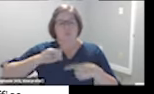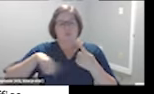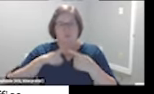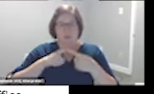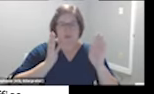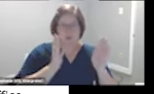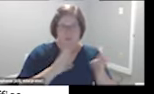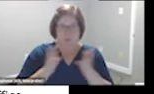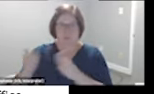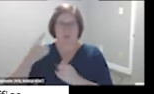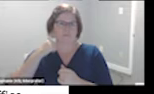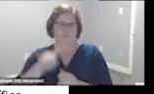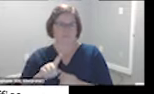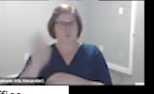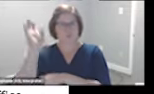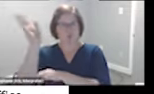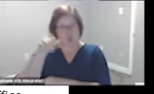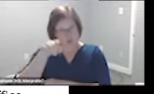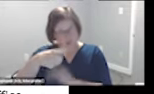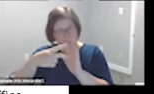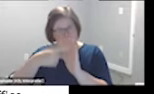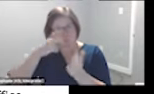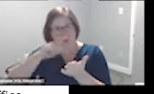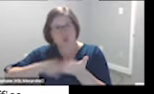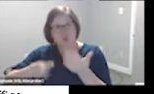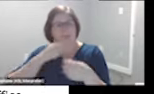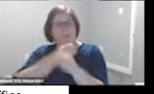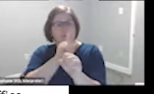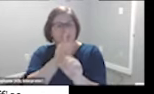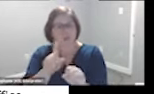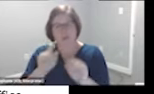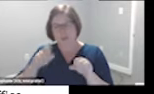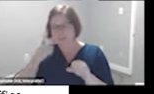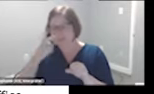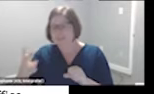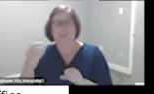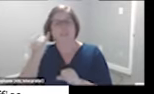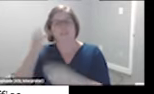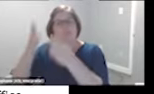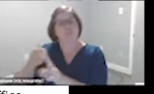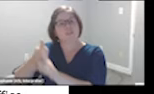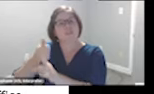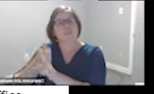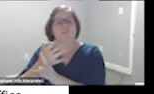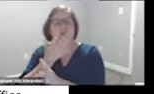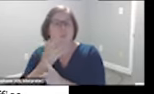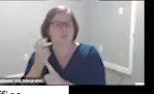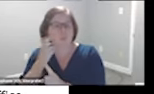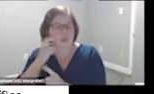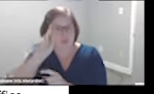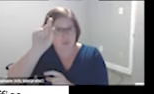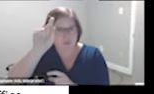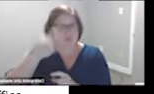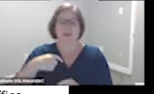for the department, do you check for color blindness? I use a free app called Color Oracle. It sits in your menu bar